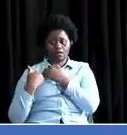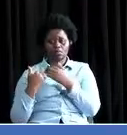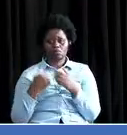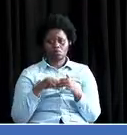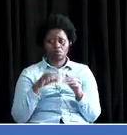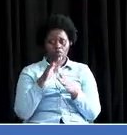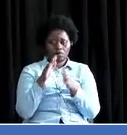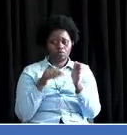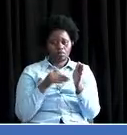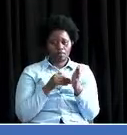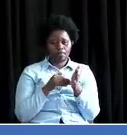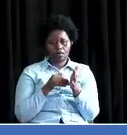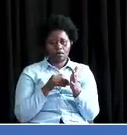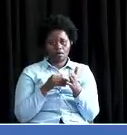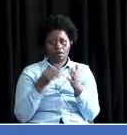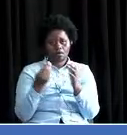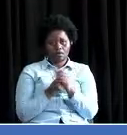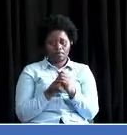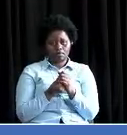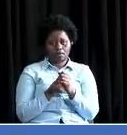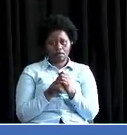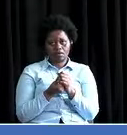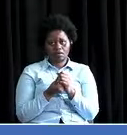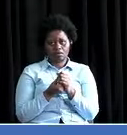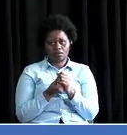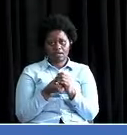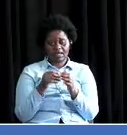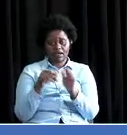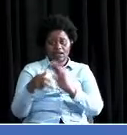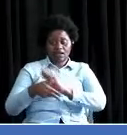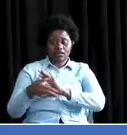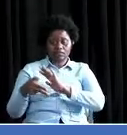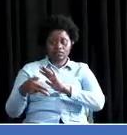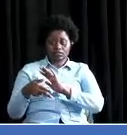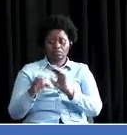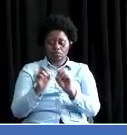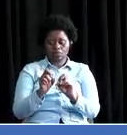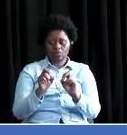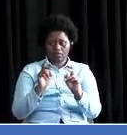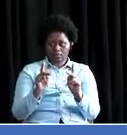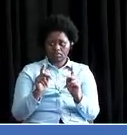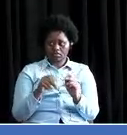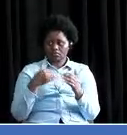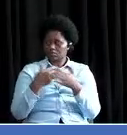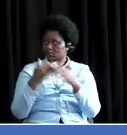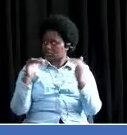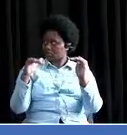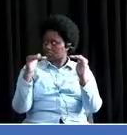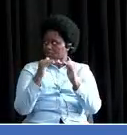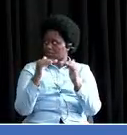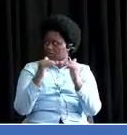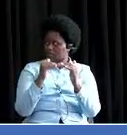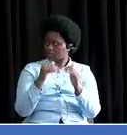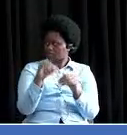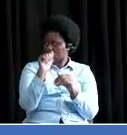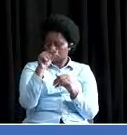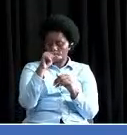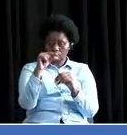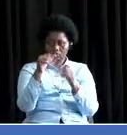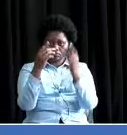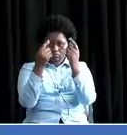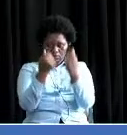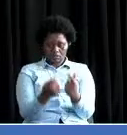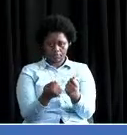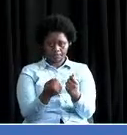Now, while you comply with a particular act, which, okay, it will meet the standard of AGs and treasurer, it's